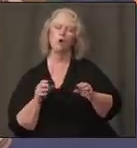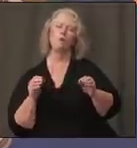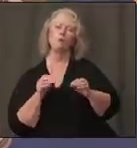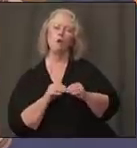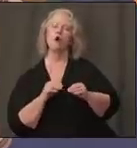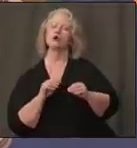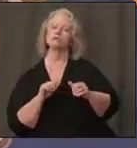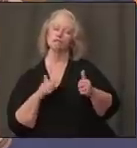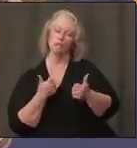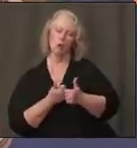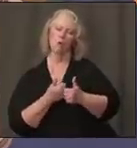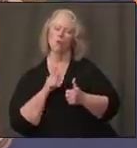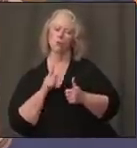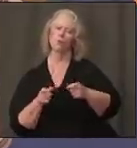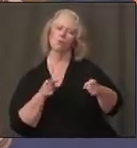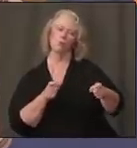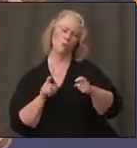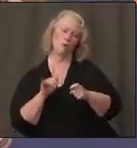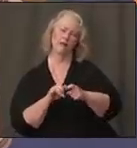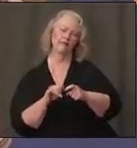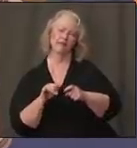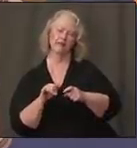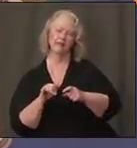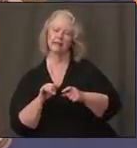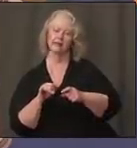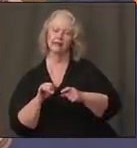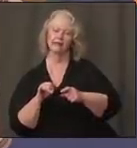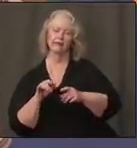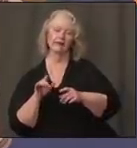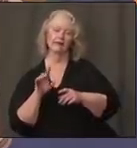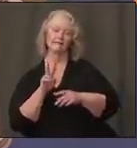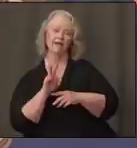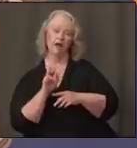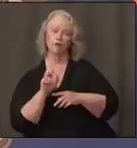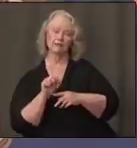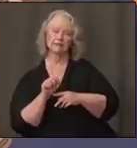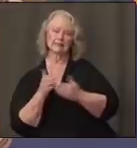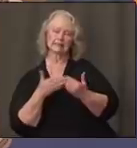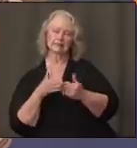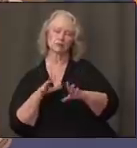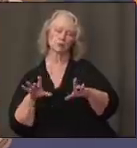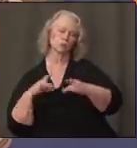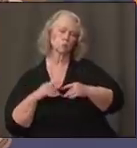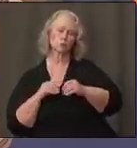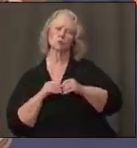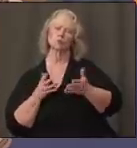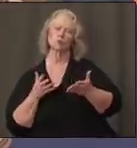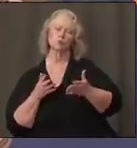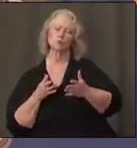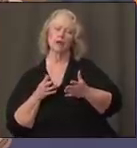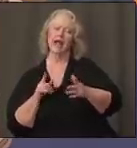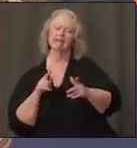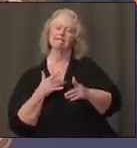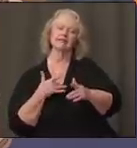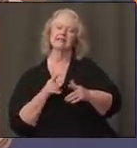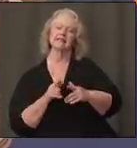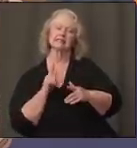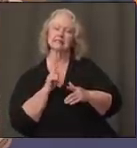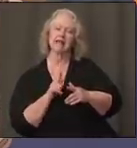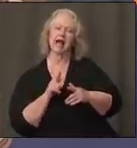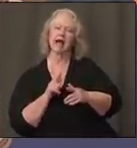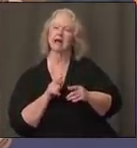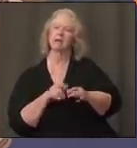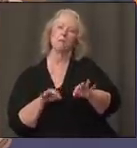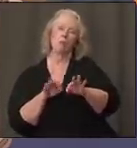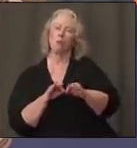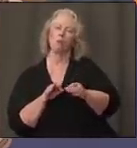to contain the virus, much more likely for it to be spread, and probably a place that we should wait right now and not a key priority, certainly not on